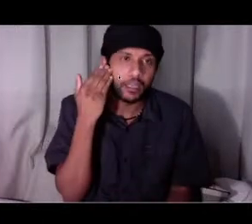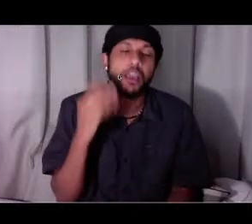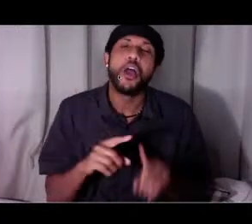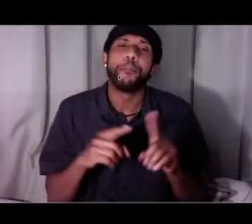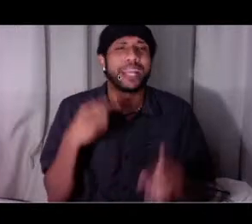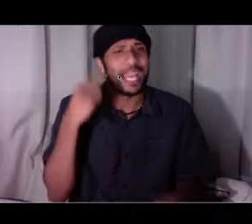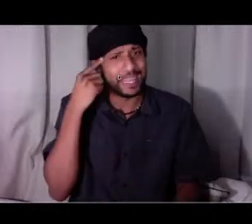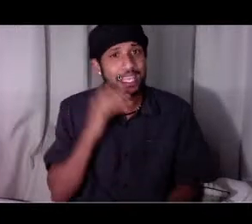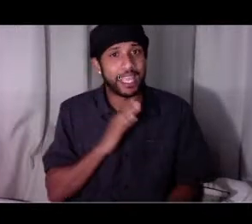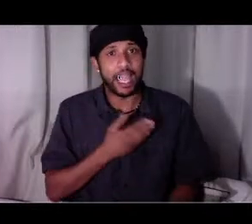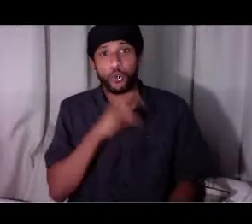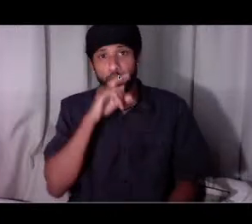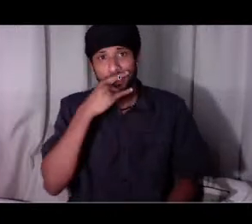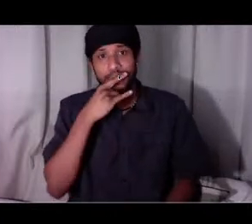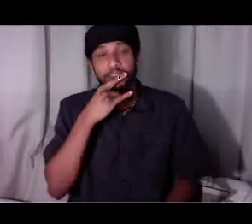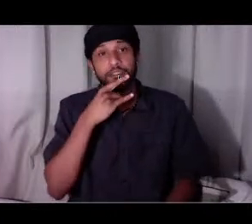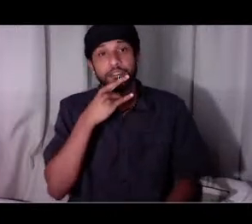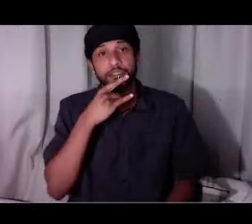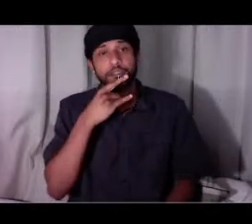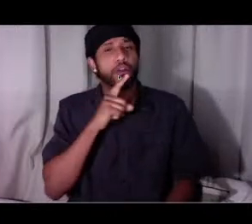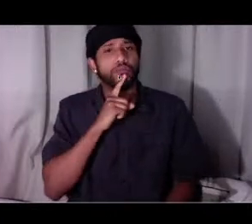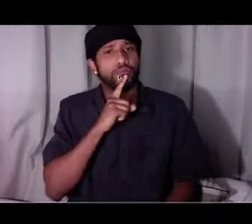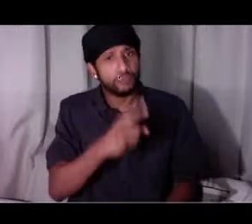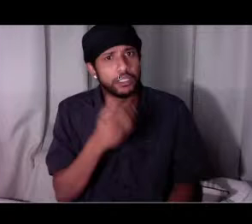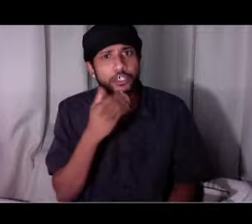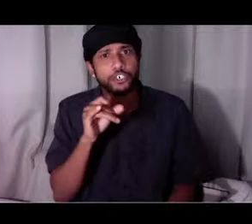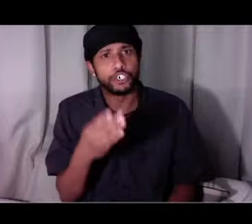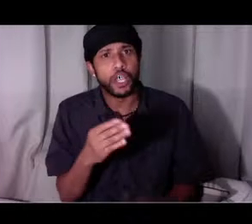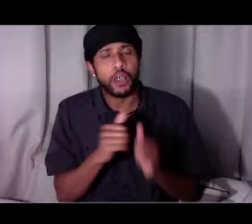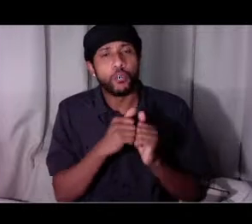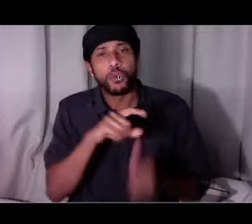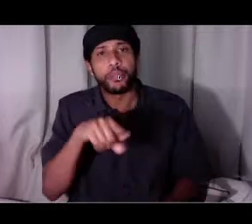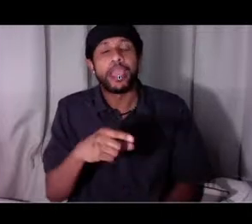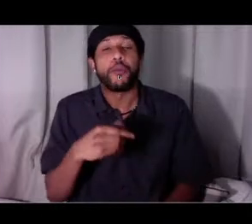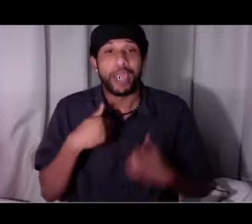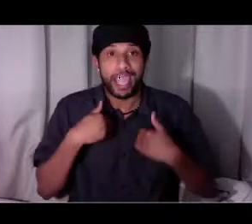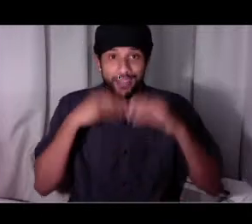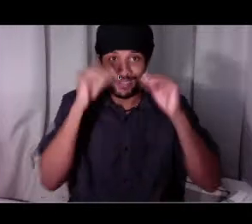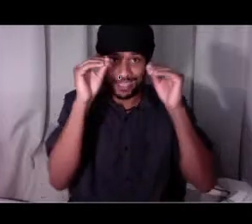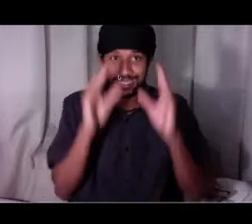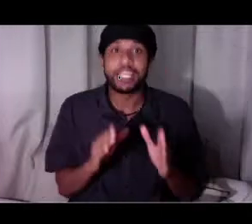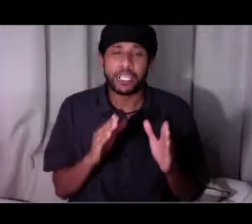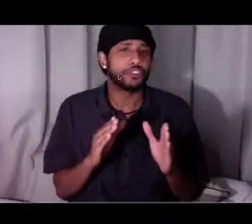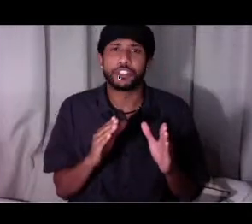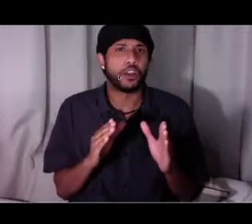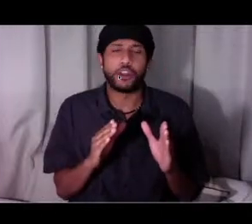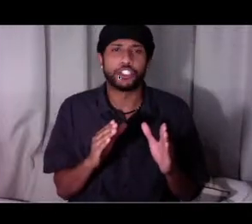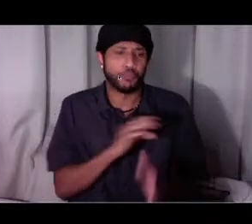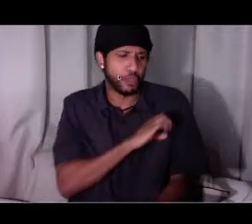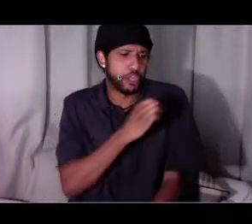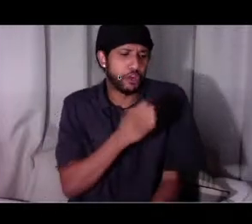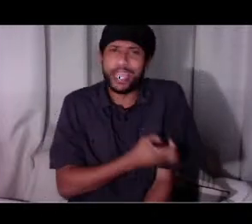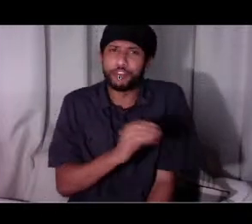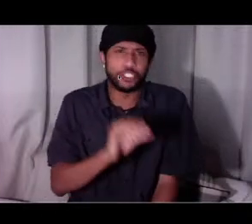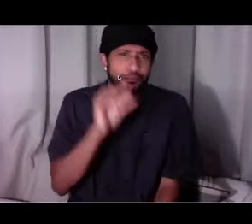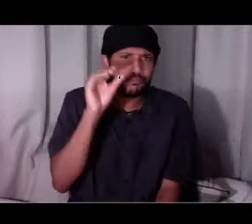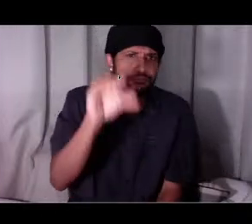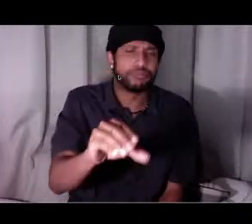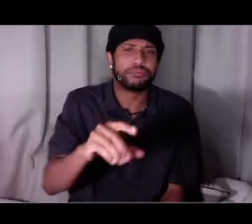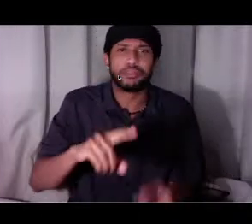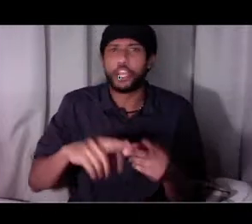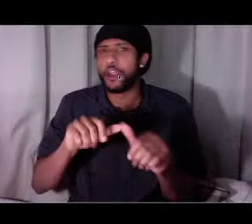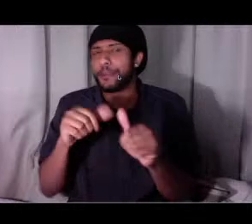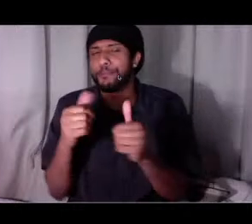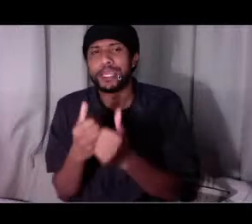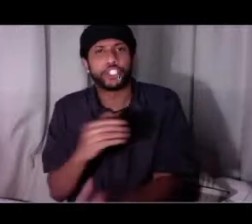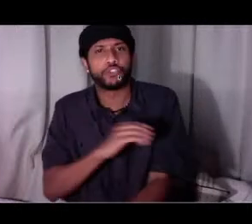think our kids are doing a really good job with it because we have teachers who are putting so much into it and administrators and